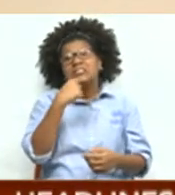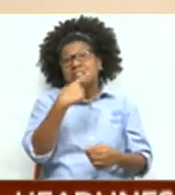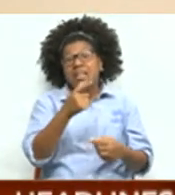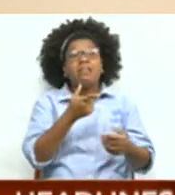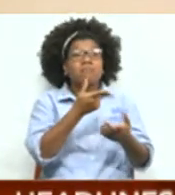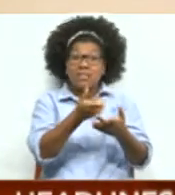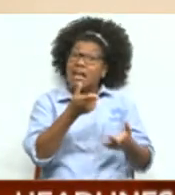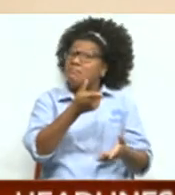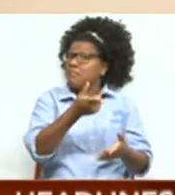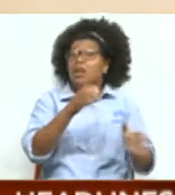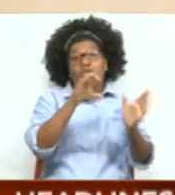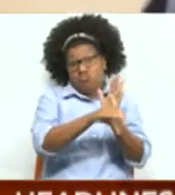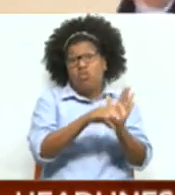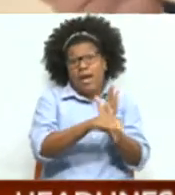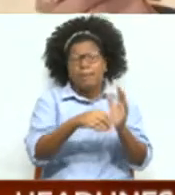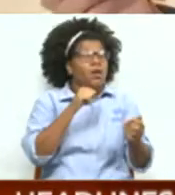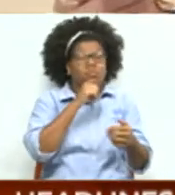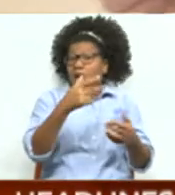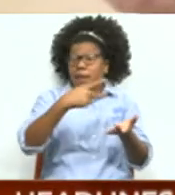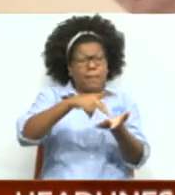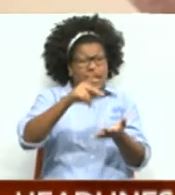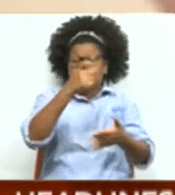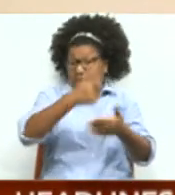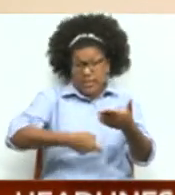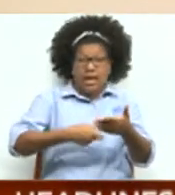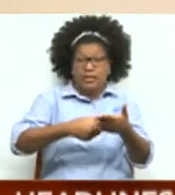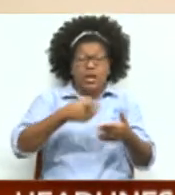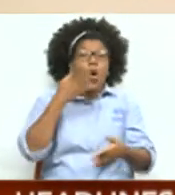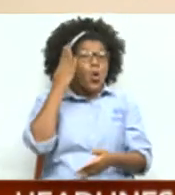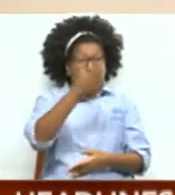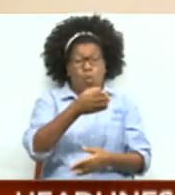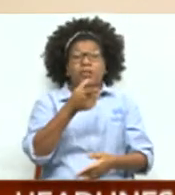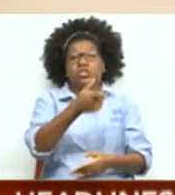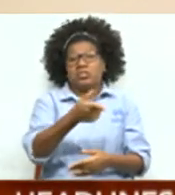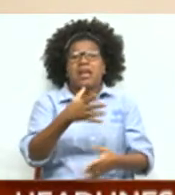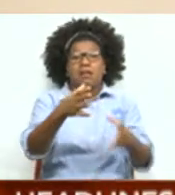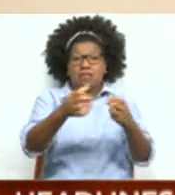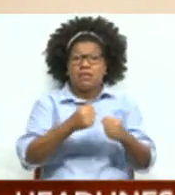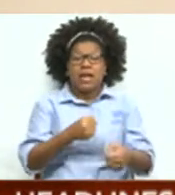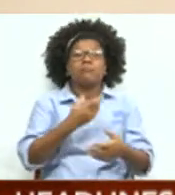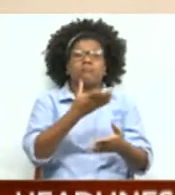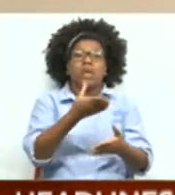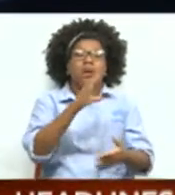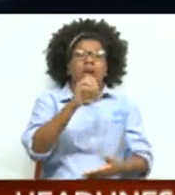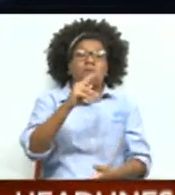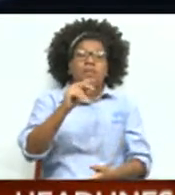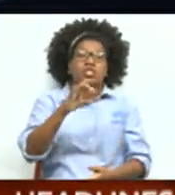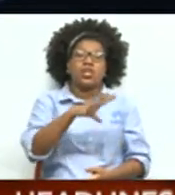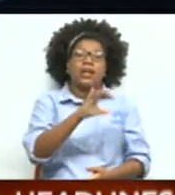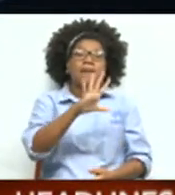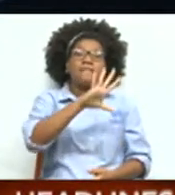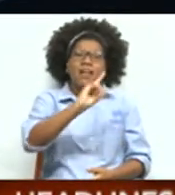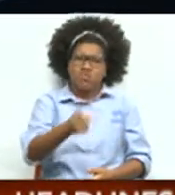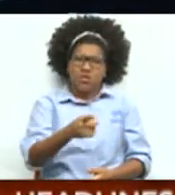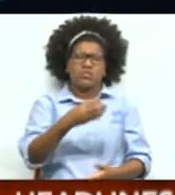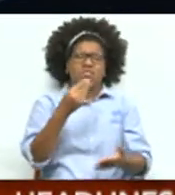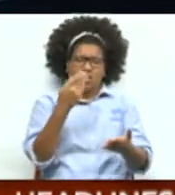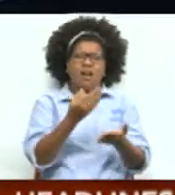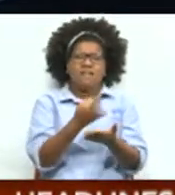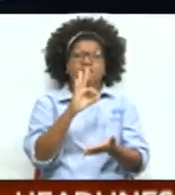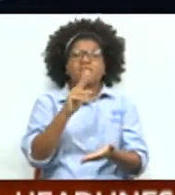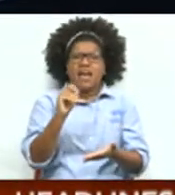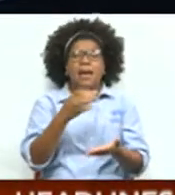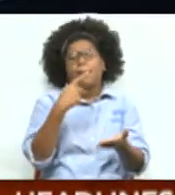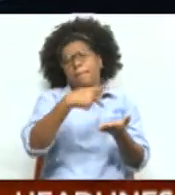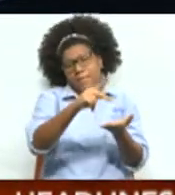not to pay the tax, which is punishable by summary conviction and a $5,000 fine. Last year, Finance Minister Colm Imbert revealed